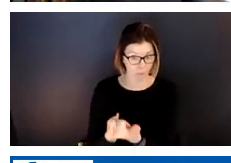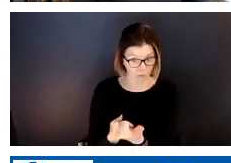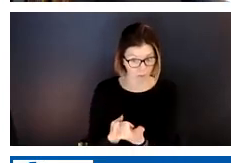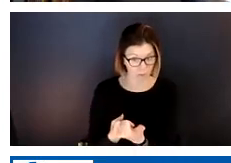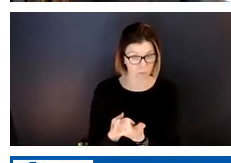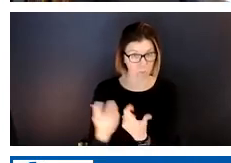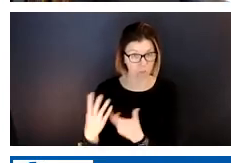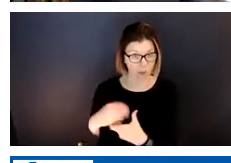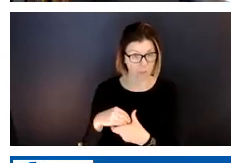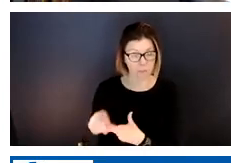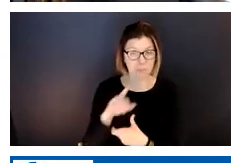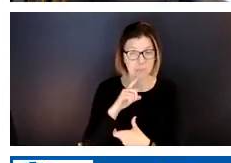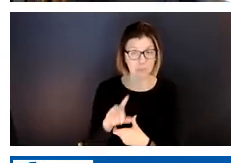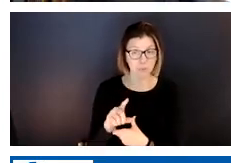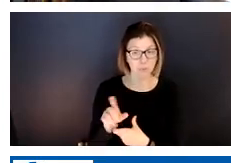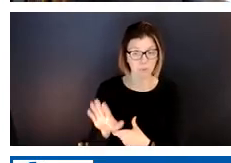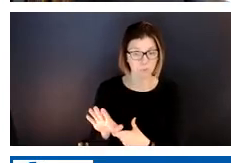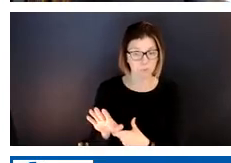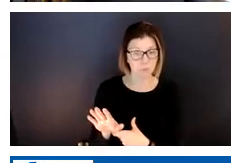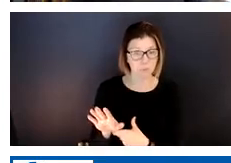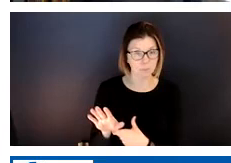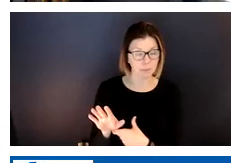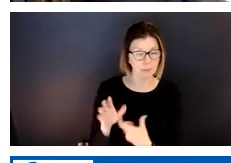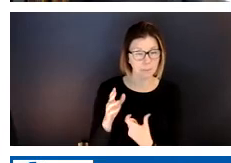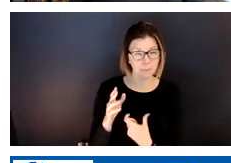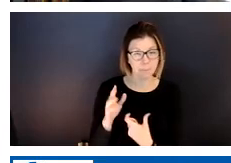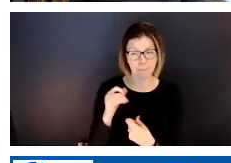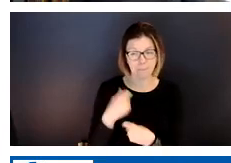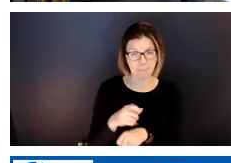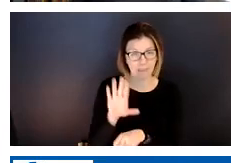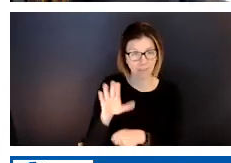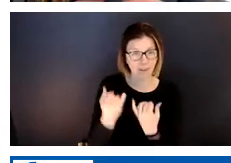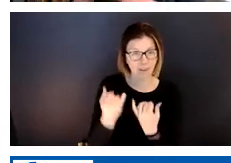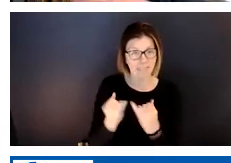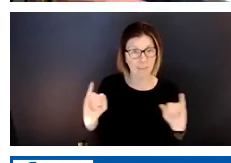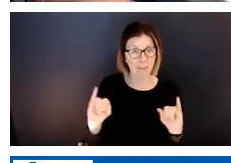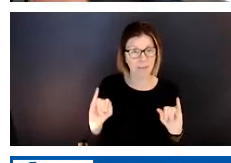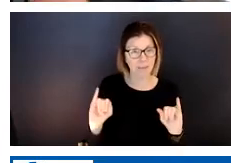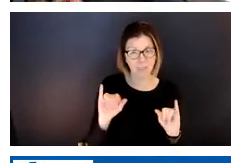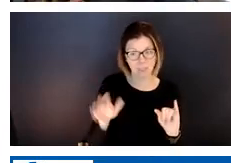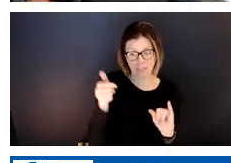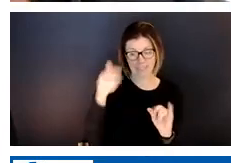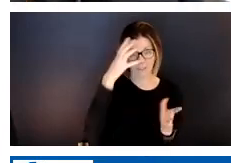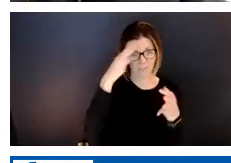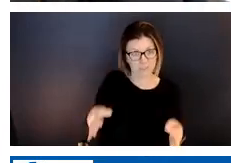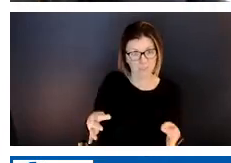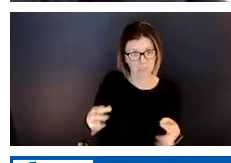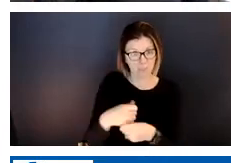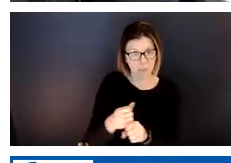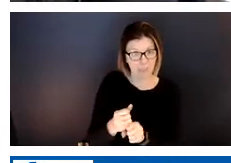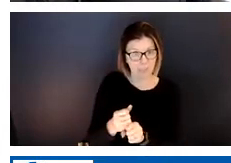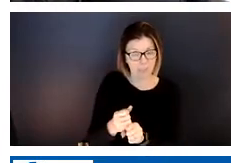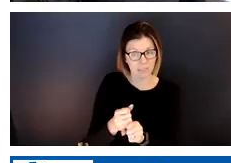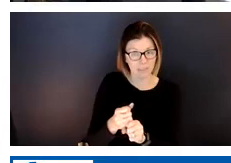is maximizing their independence, their self-determination, centering their